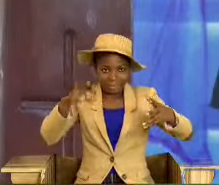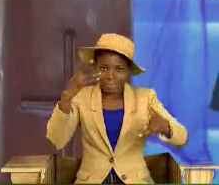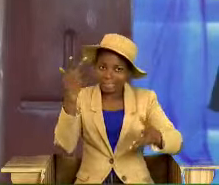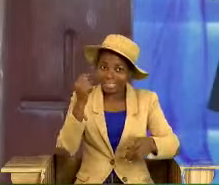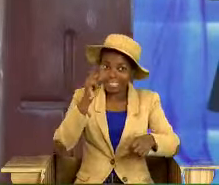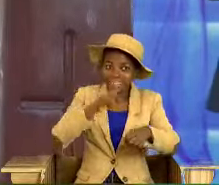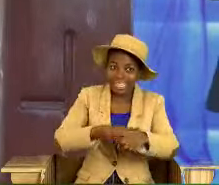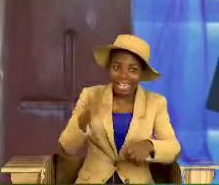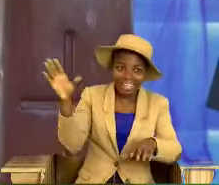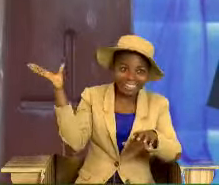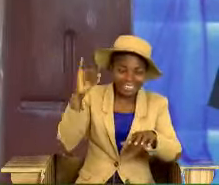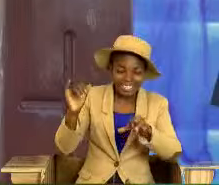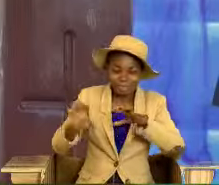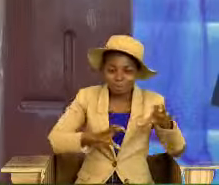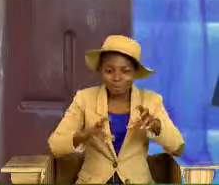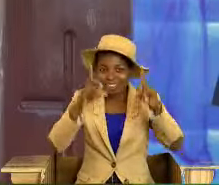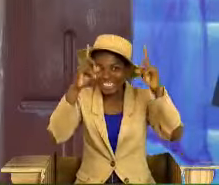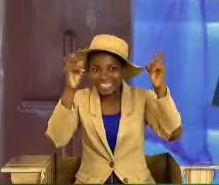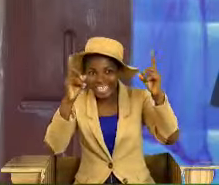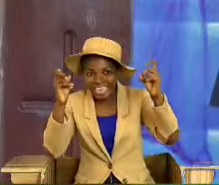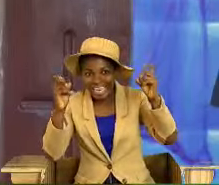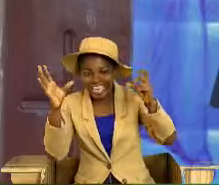Scan they were